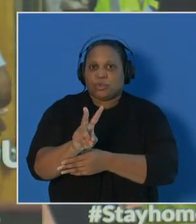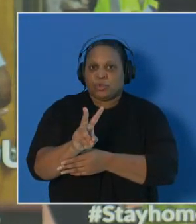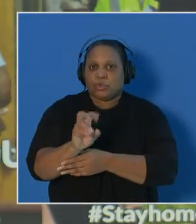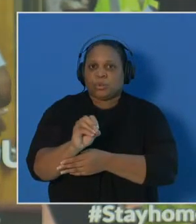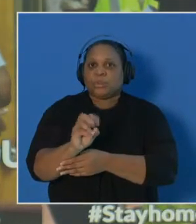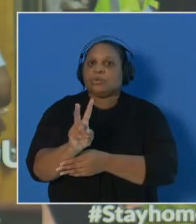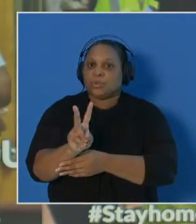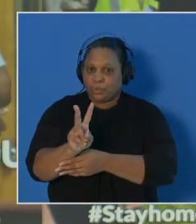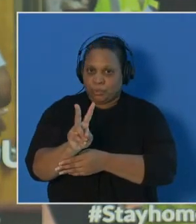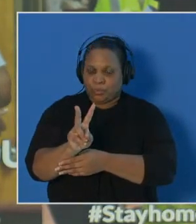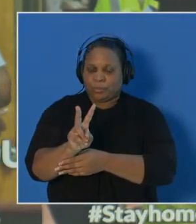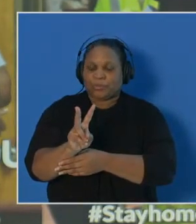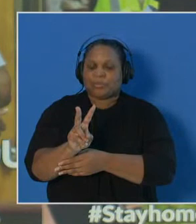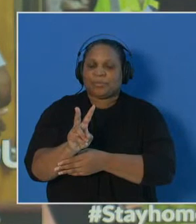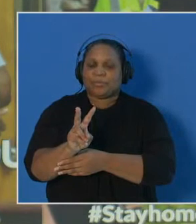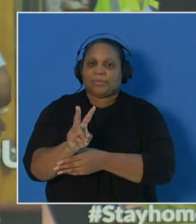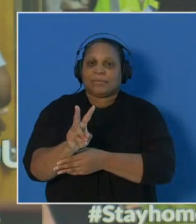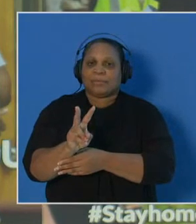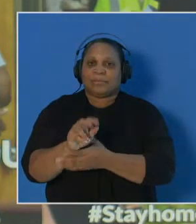296-5202.